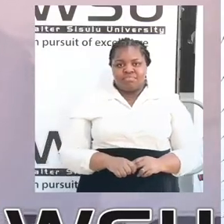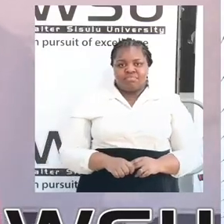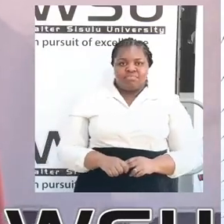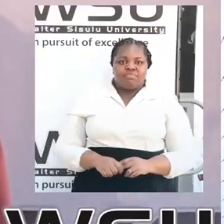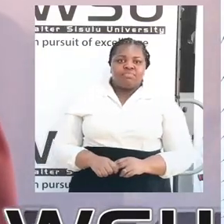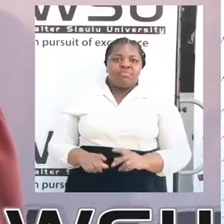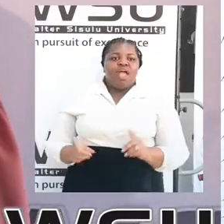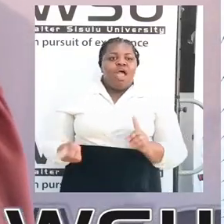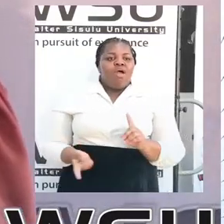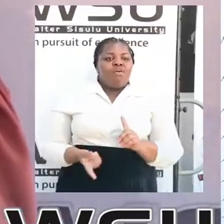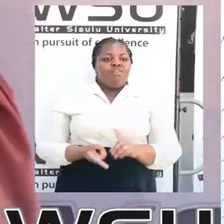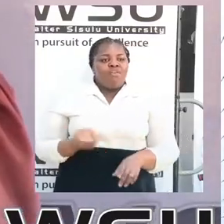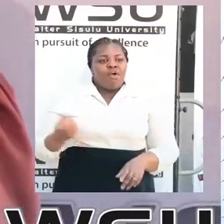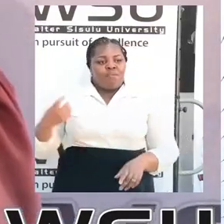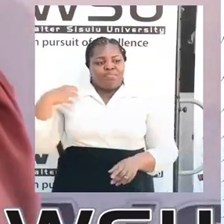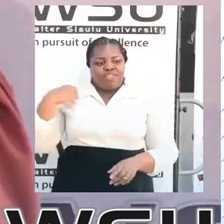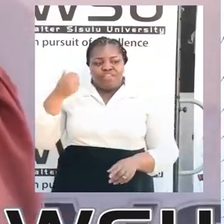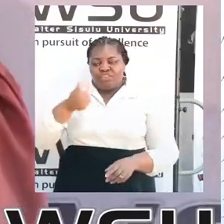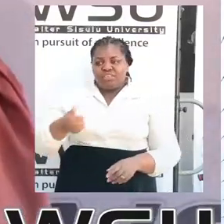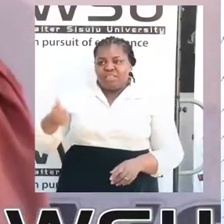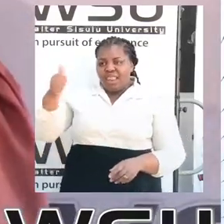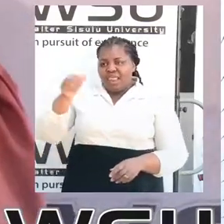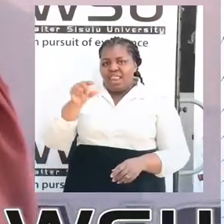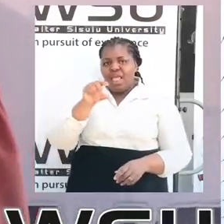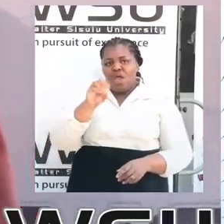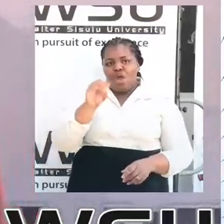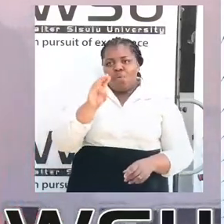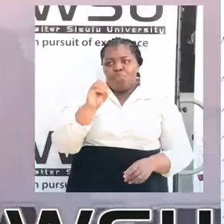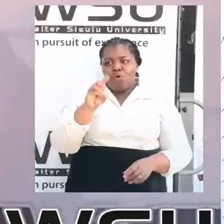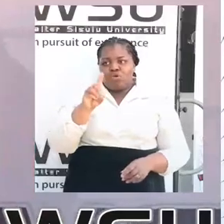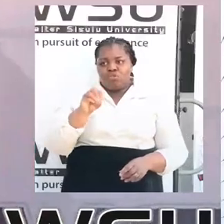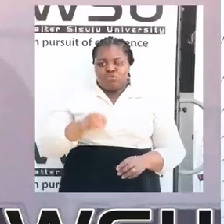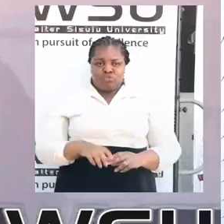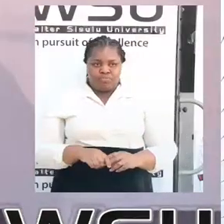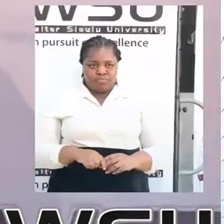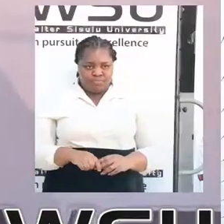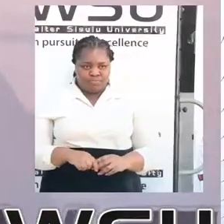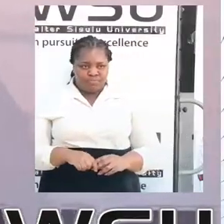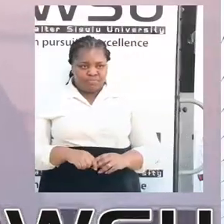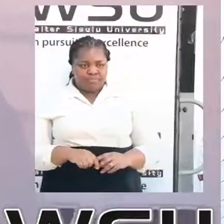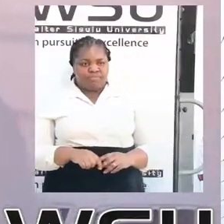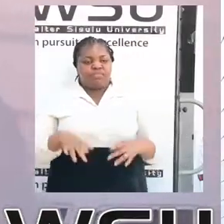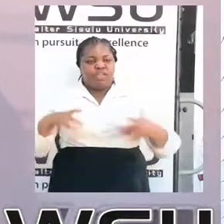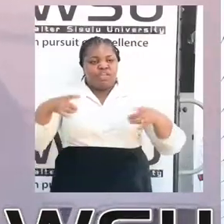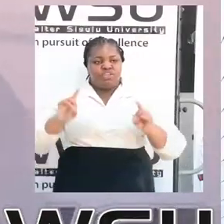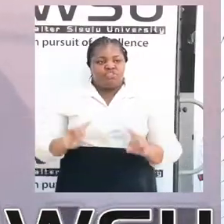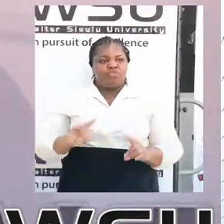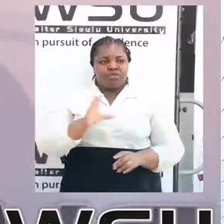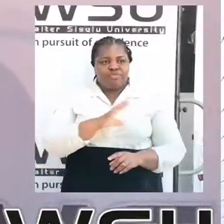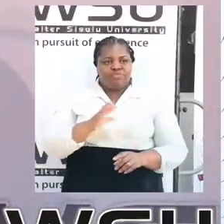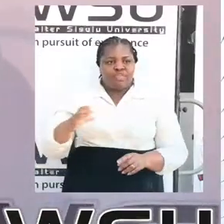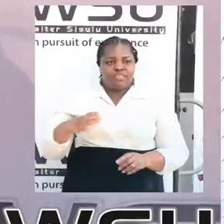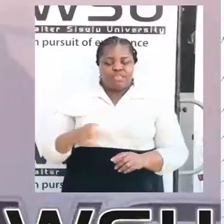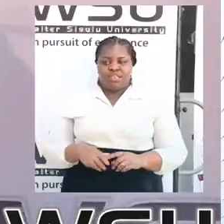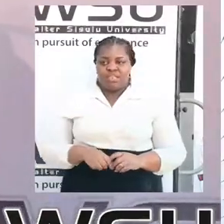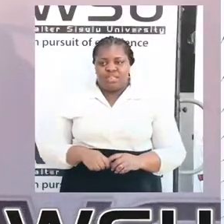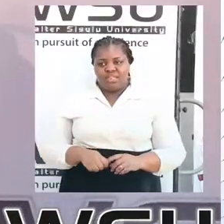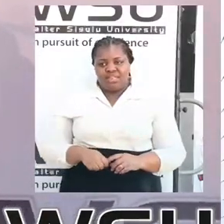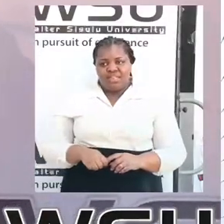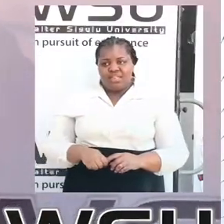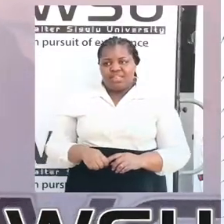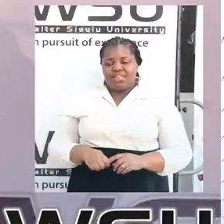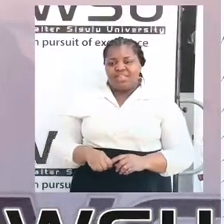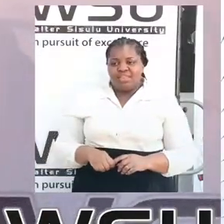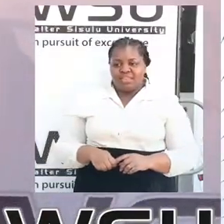On behalf of the Chancellor, Ms. Gobodo, on behalf of the Chairperson of Council,